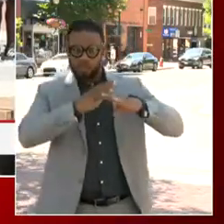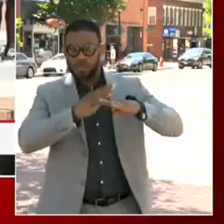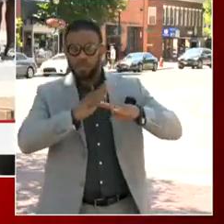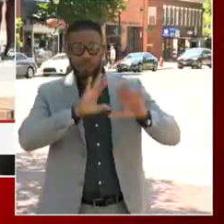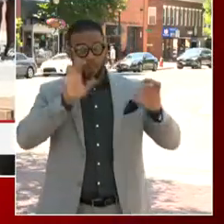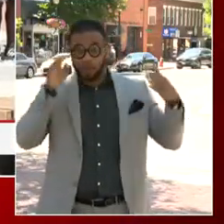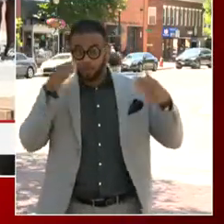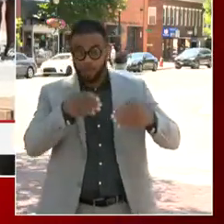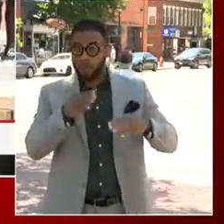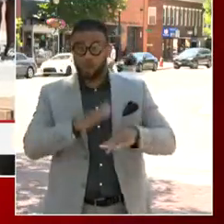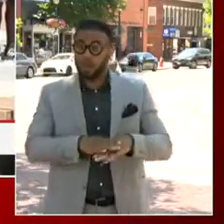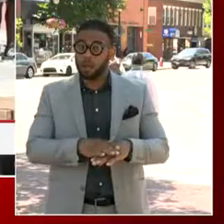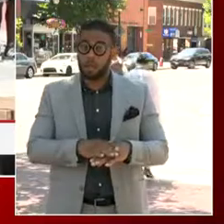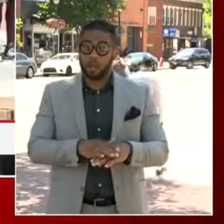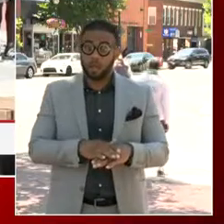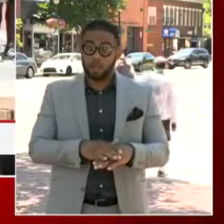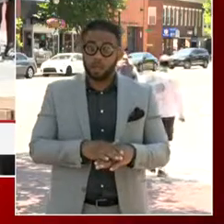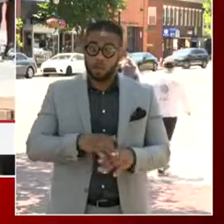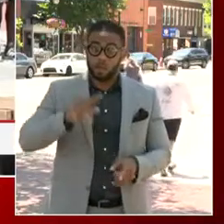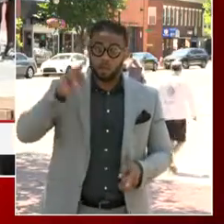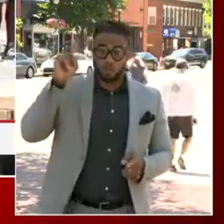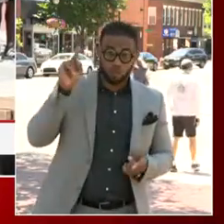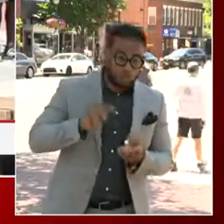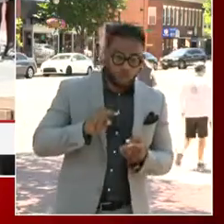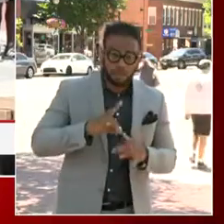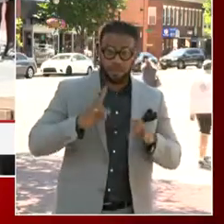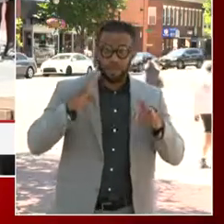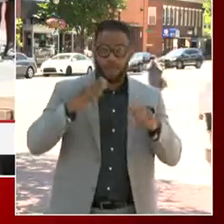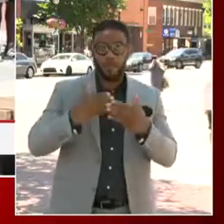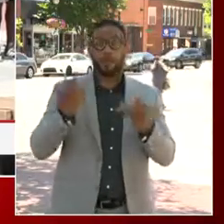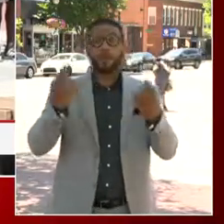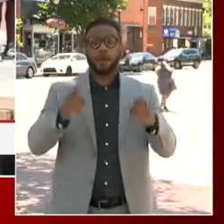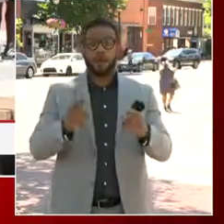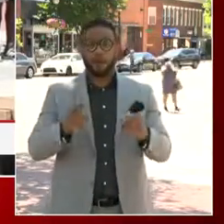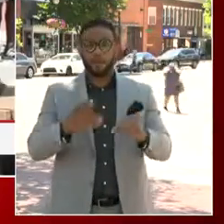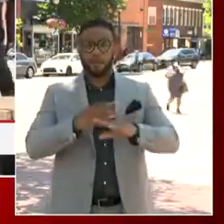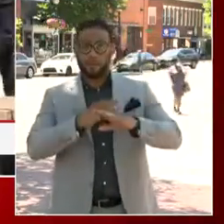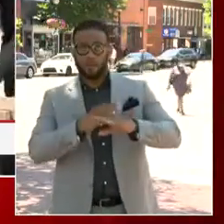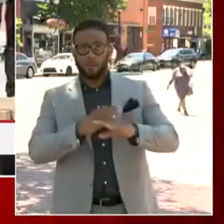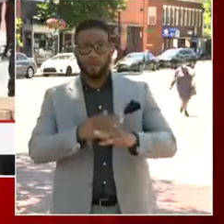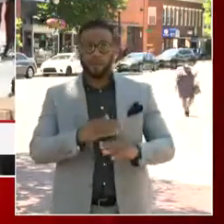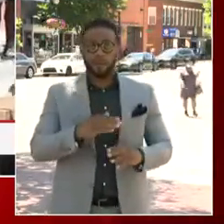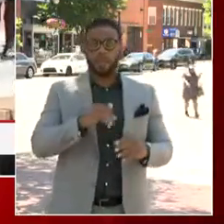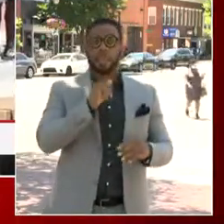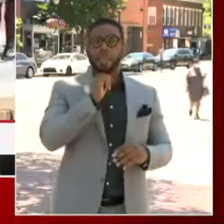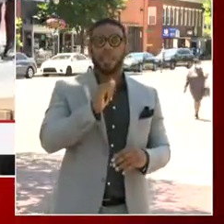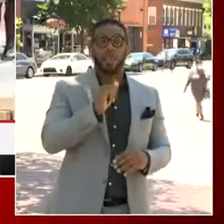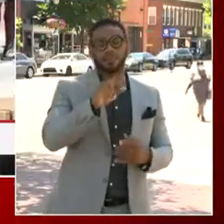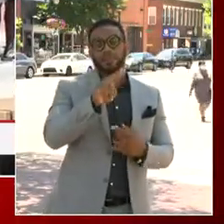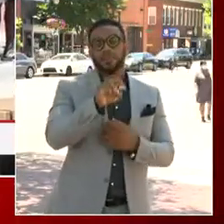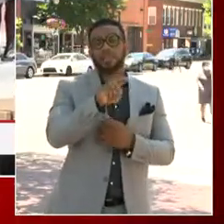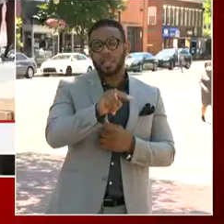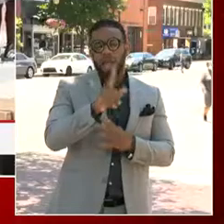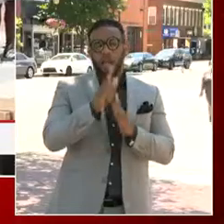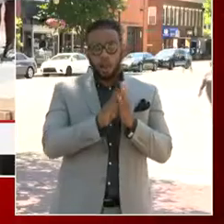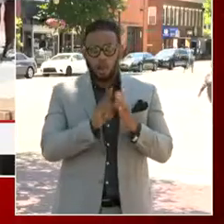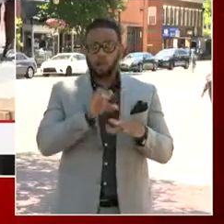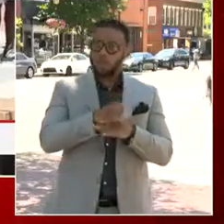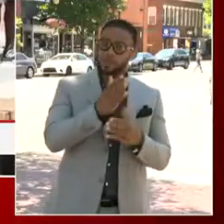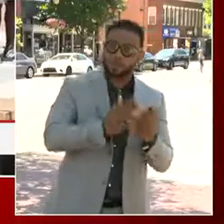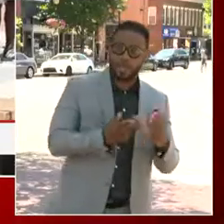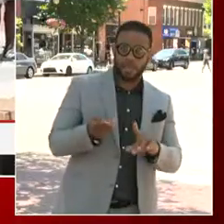big focus on preventing violence before it happens, the non-law enforcement side of